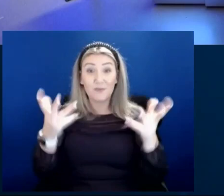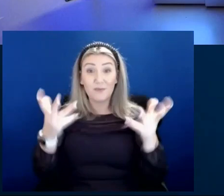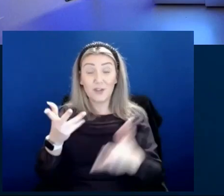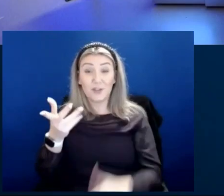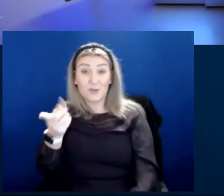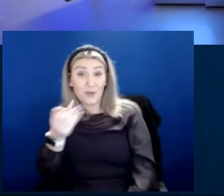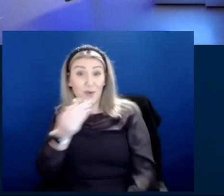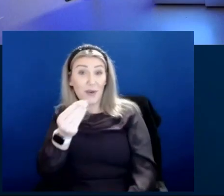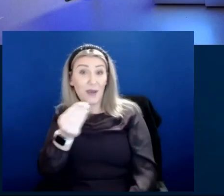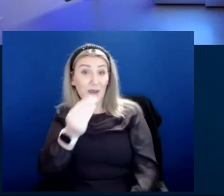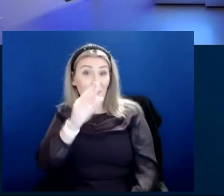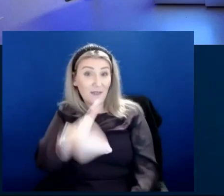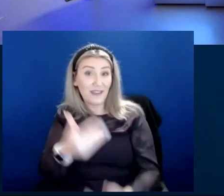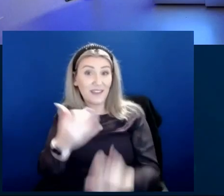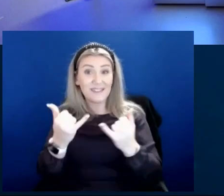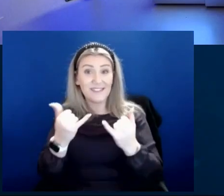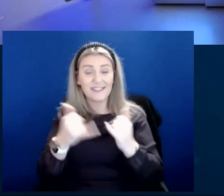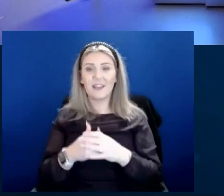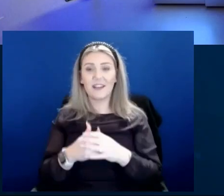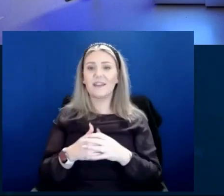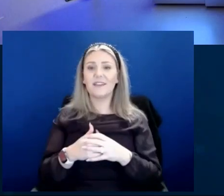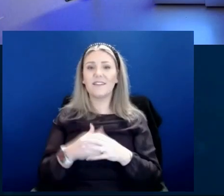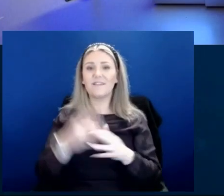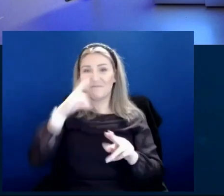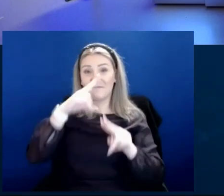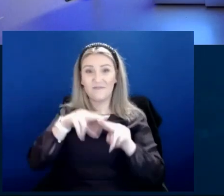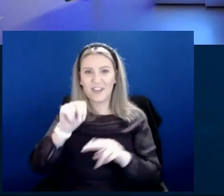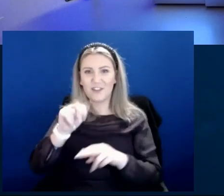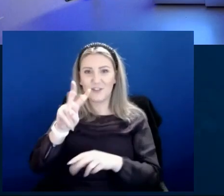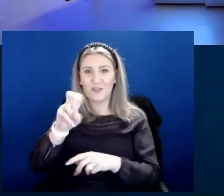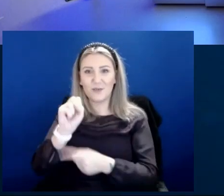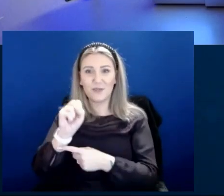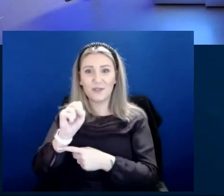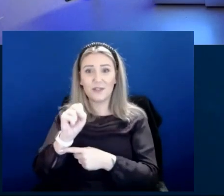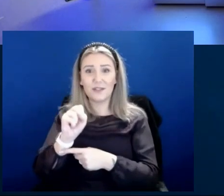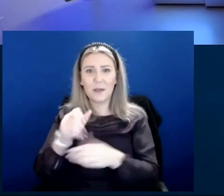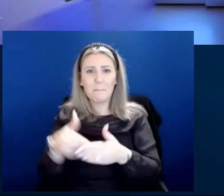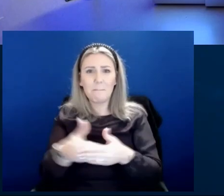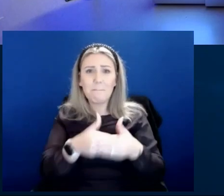today. We have some fun news, though. Do we have Baby Barr?